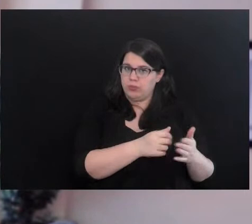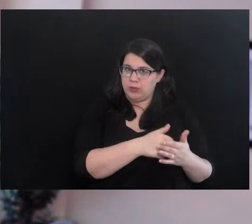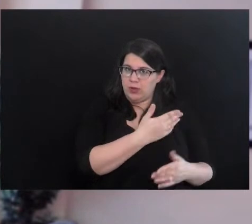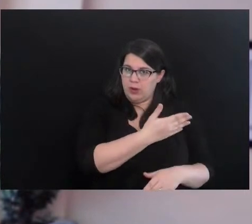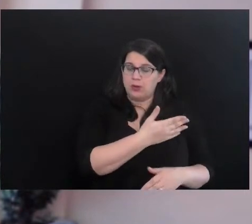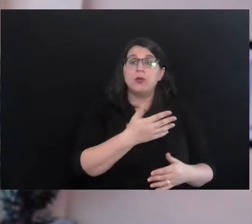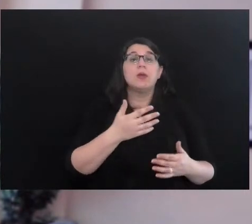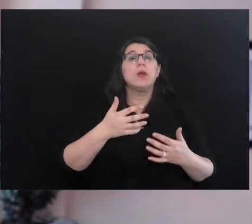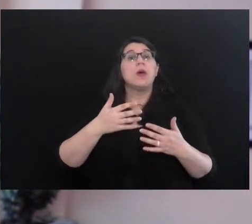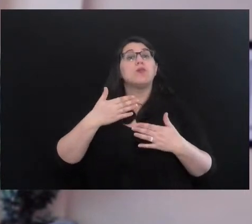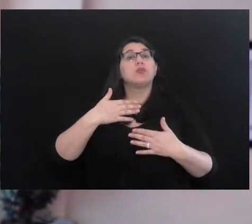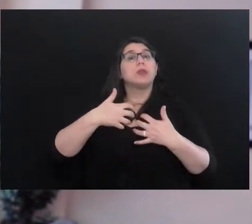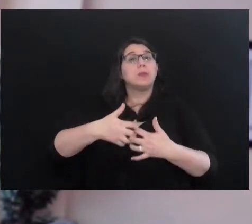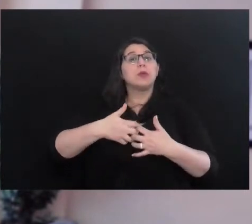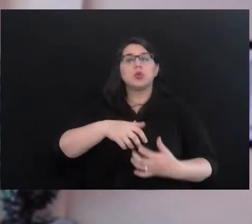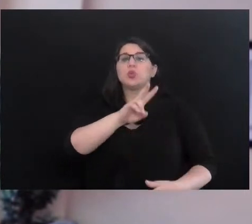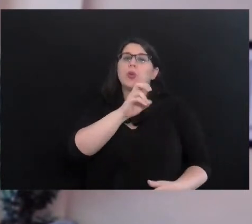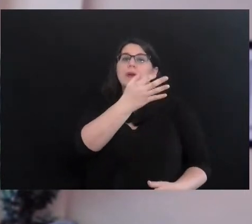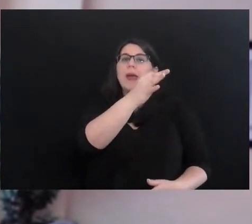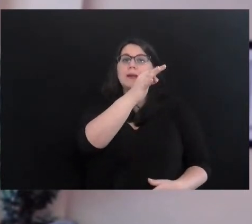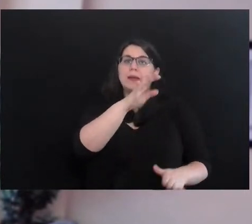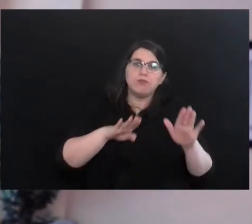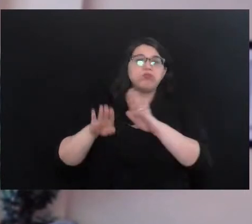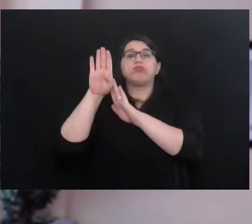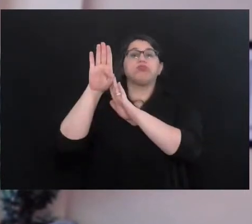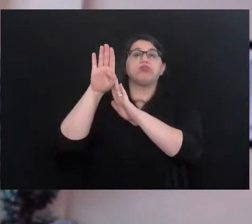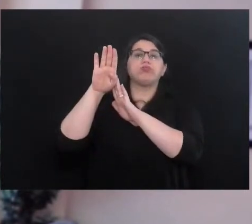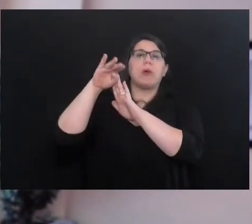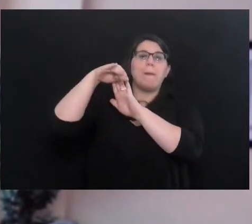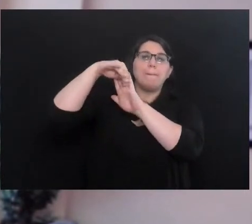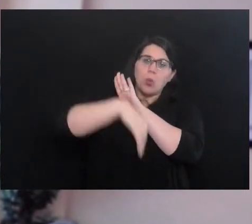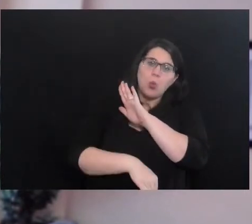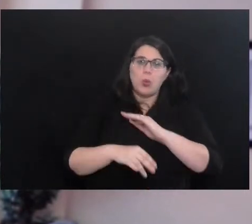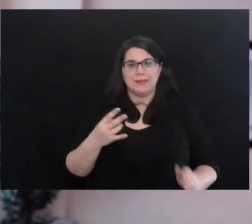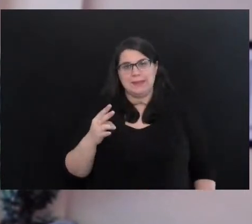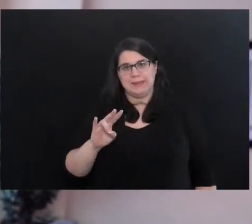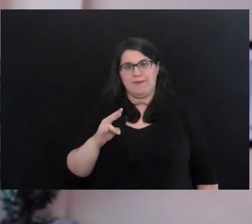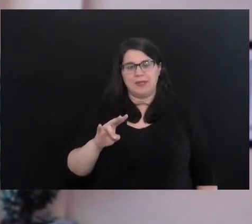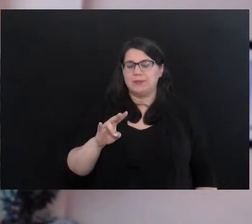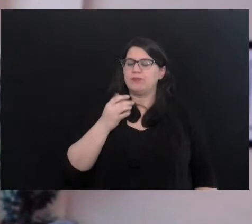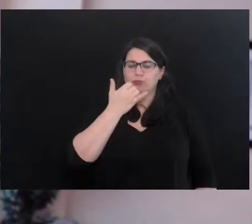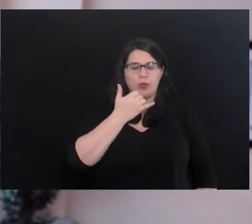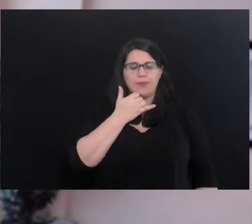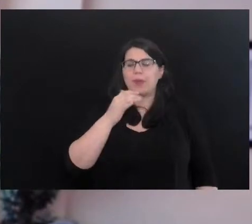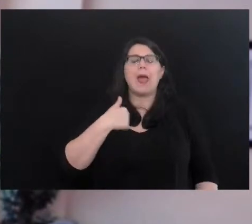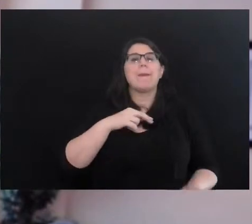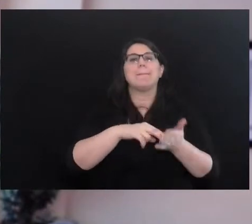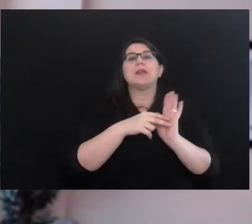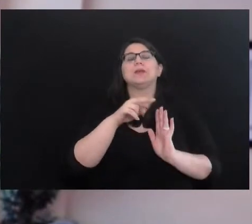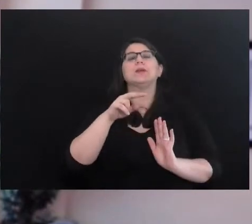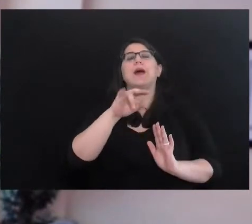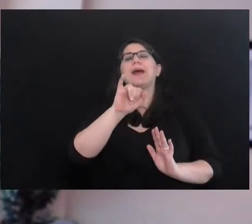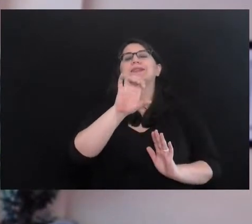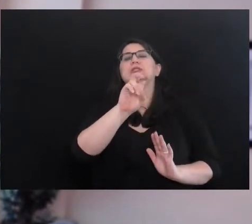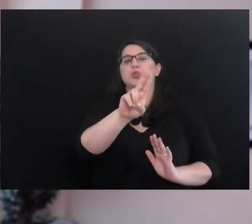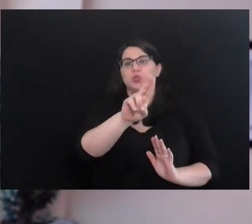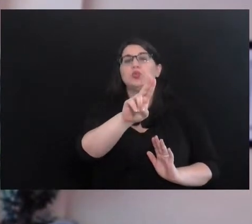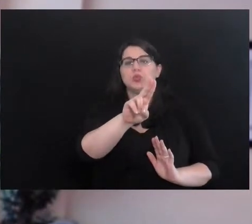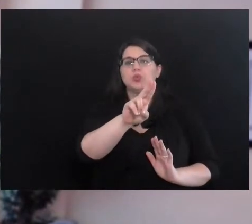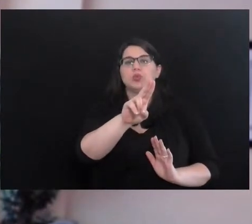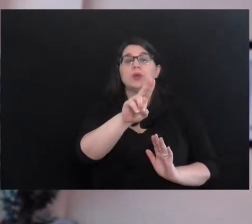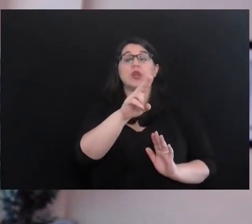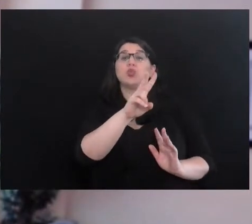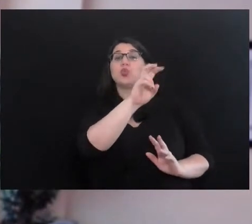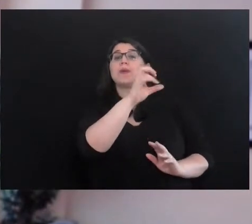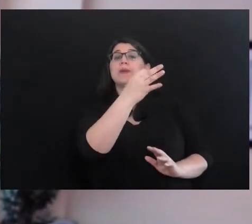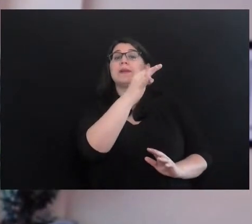from 219 in that winter peak down to 17. ICU admissions, 219 down to